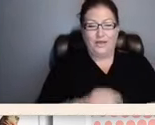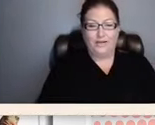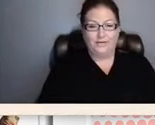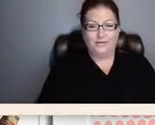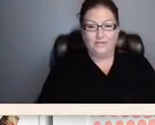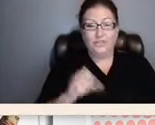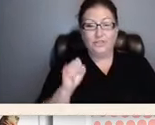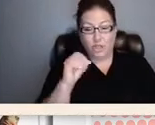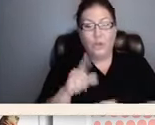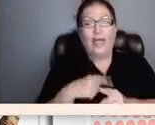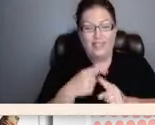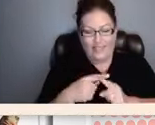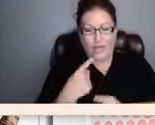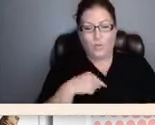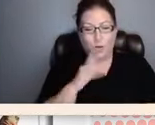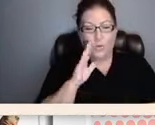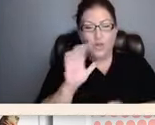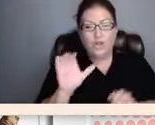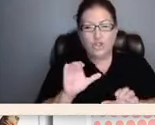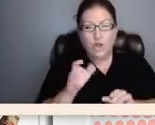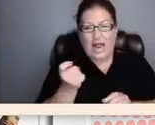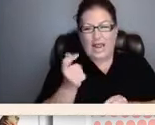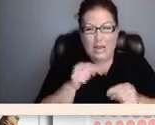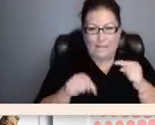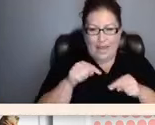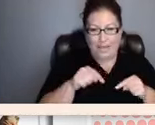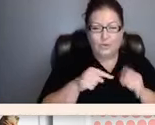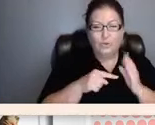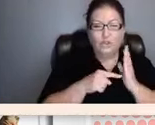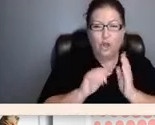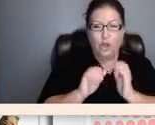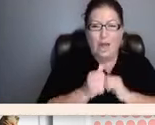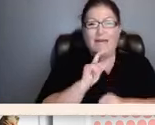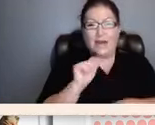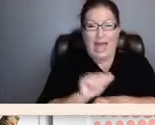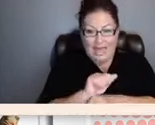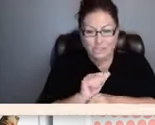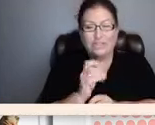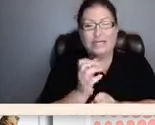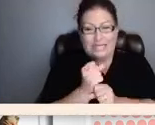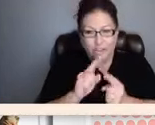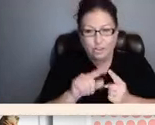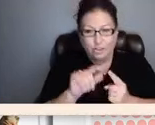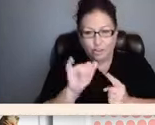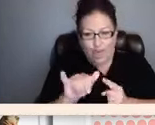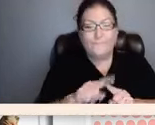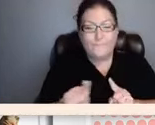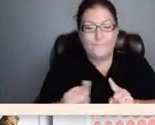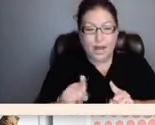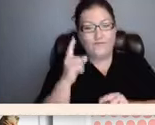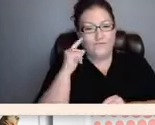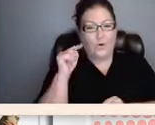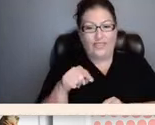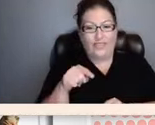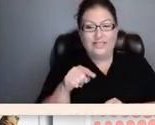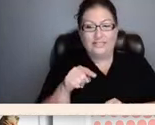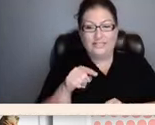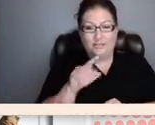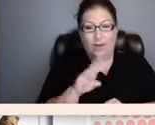then we'll do a little backing up to show you how you actually get to this. But on this site, so if you